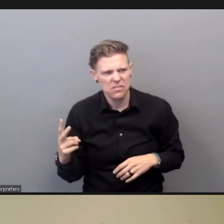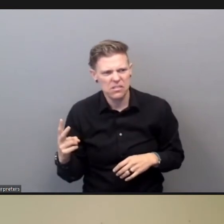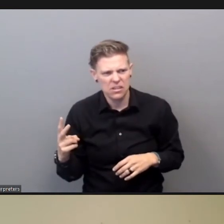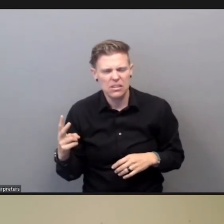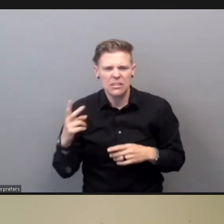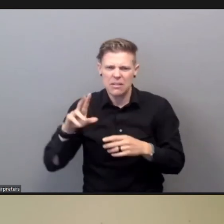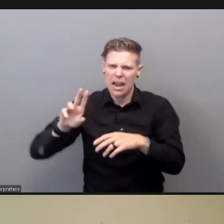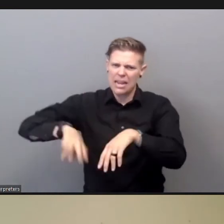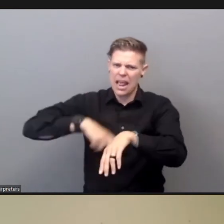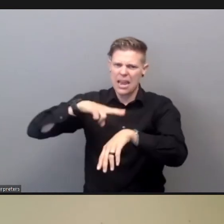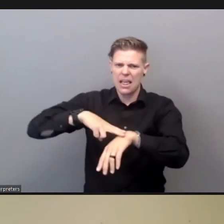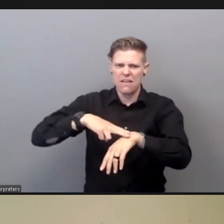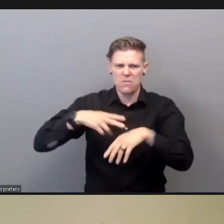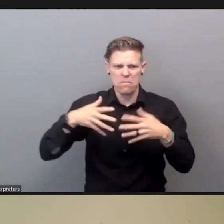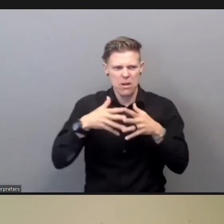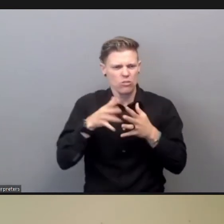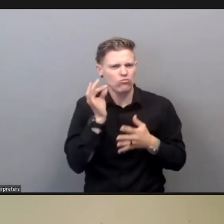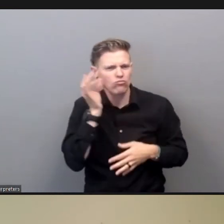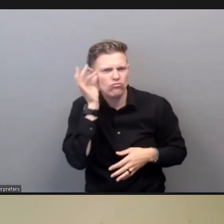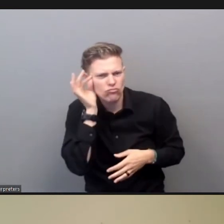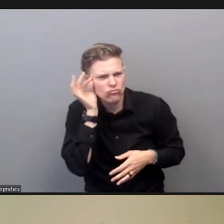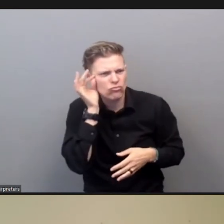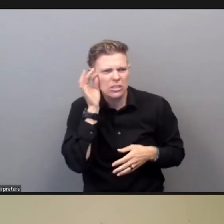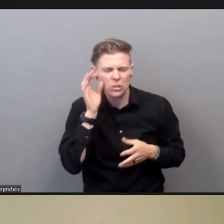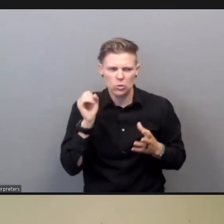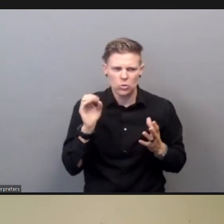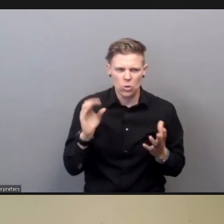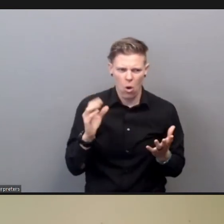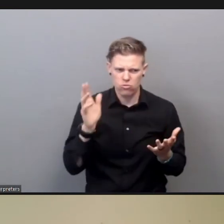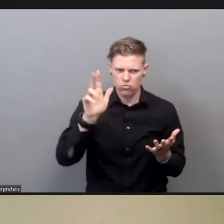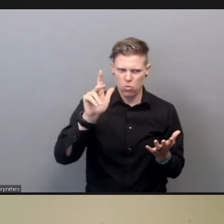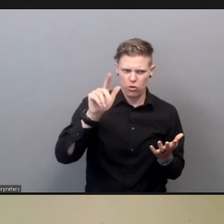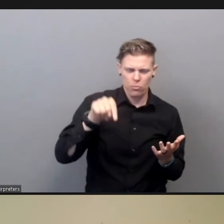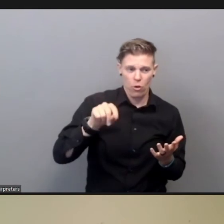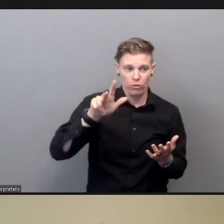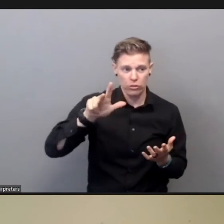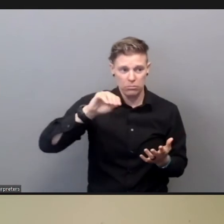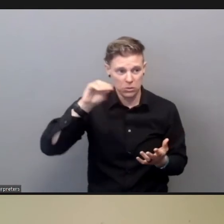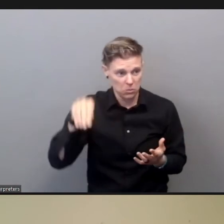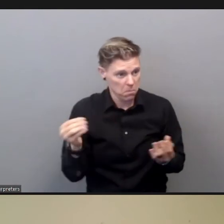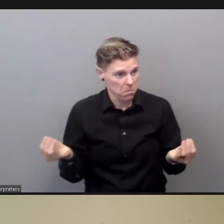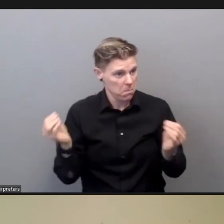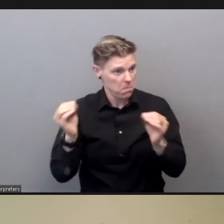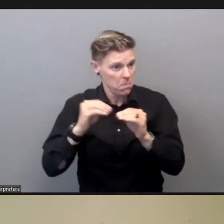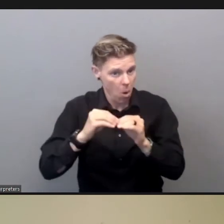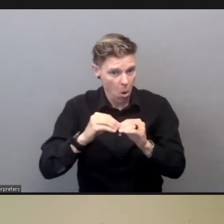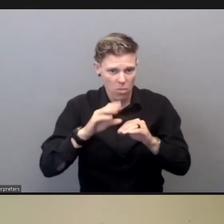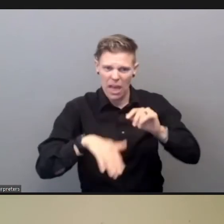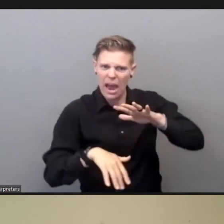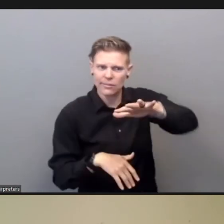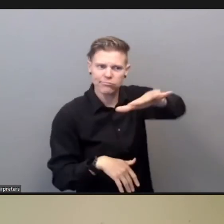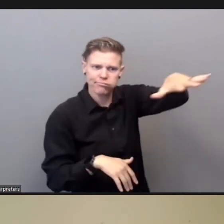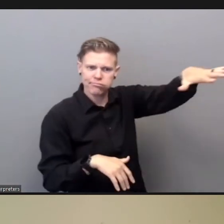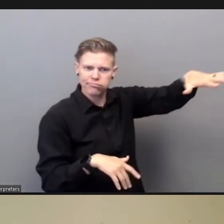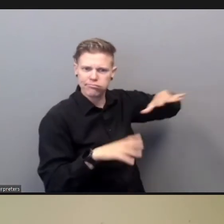23.3% higher than what, than 50% of the population? Is that what that's saying? And how does that relate